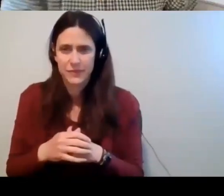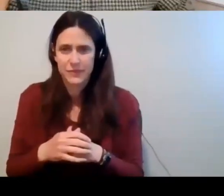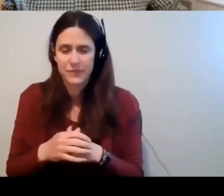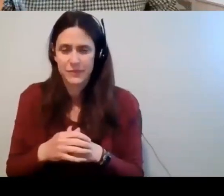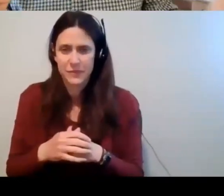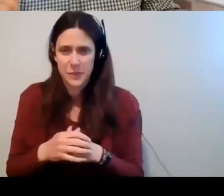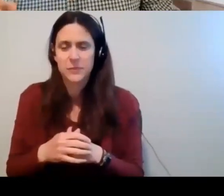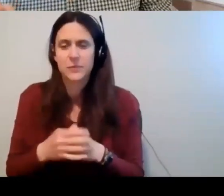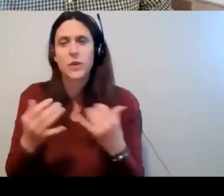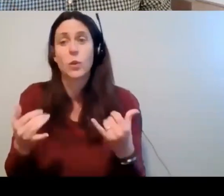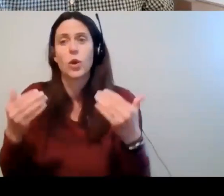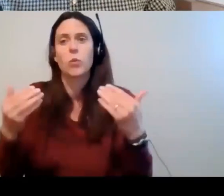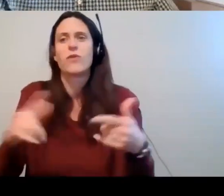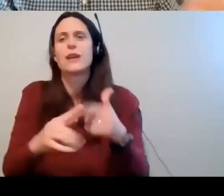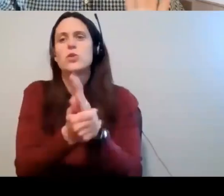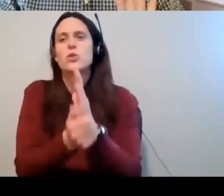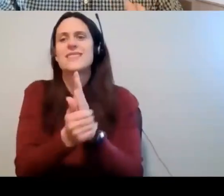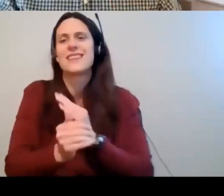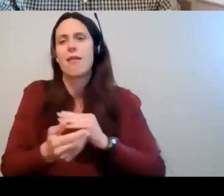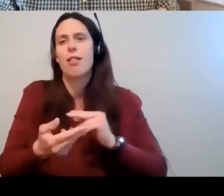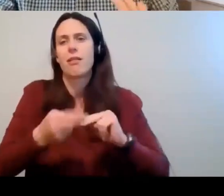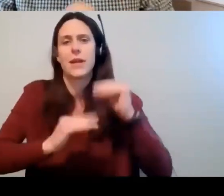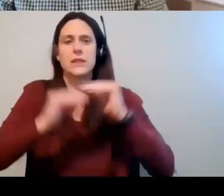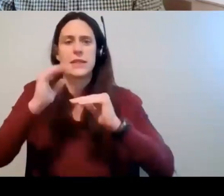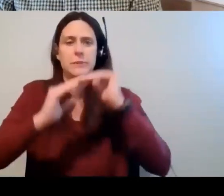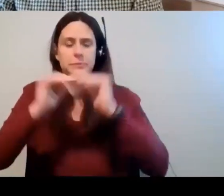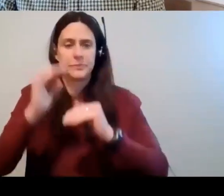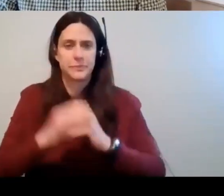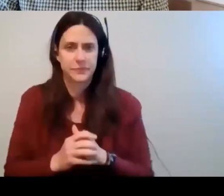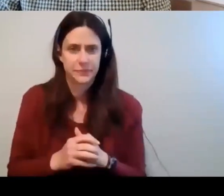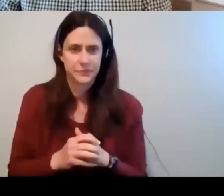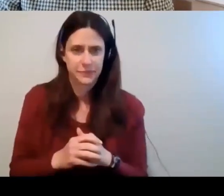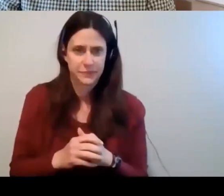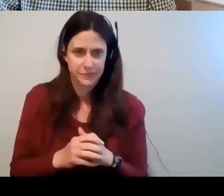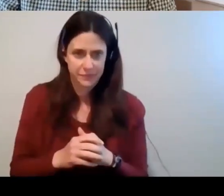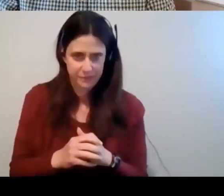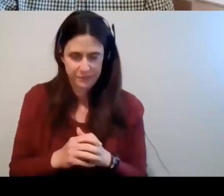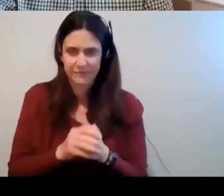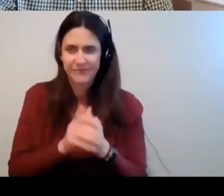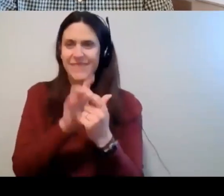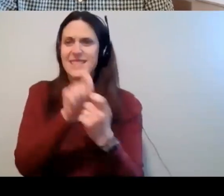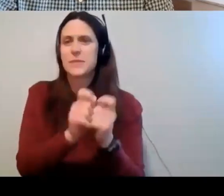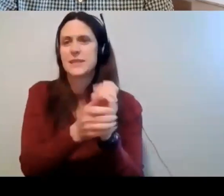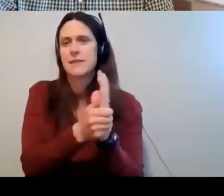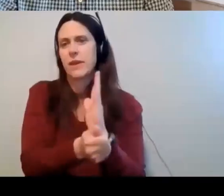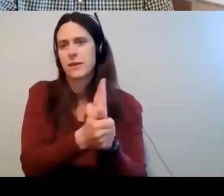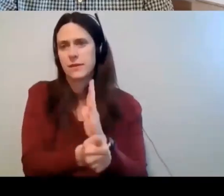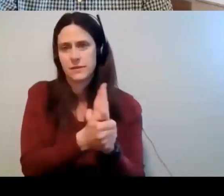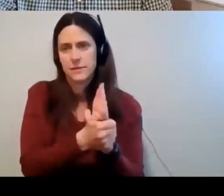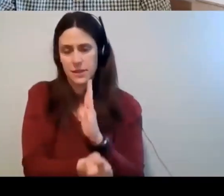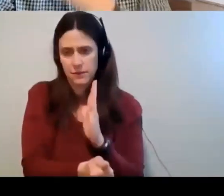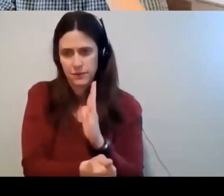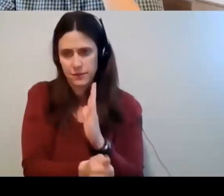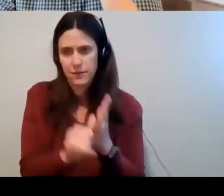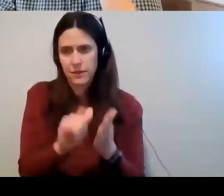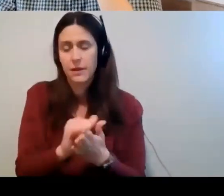And we're going to move on to skill building. Okay, so we are looking at very specific skills that